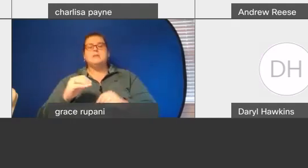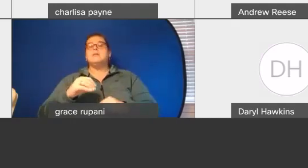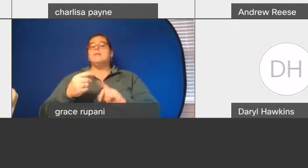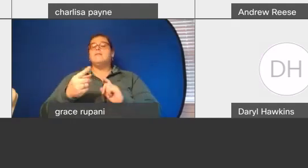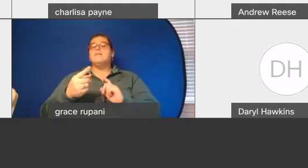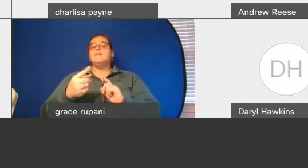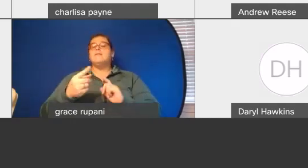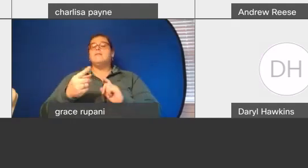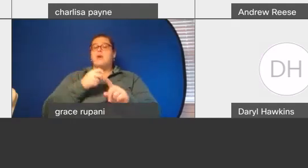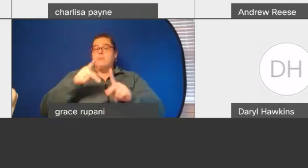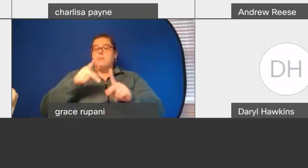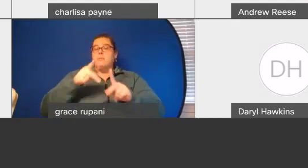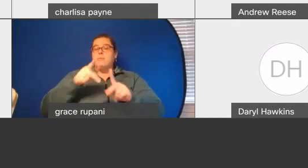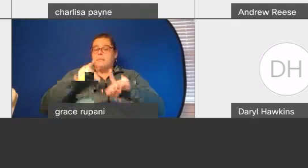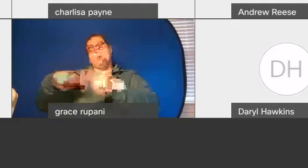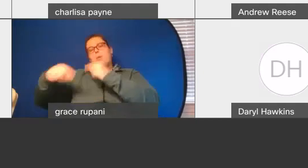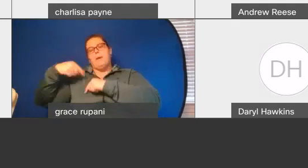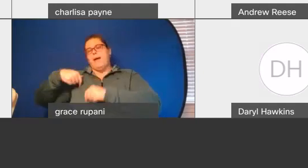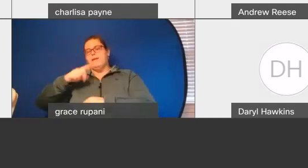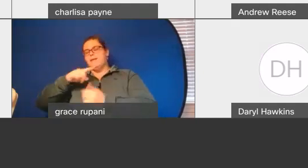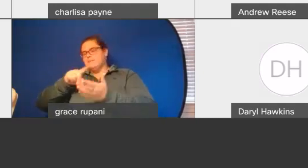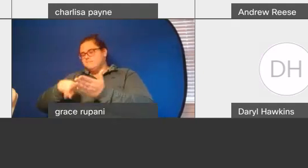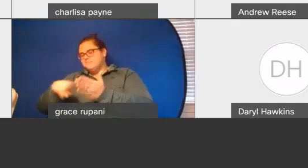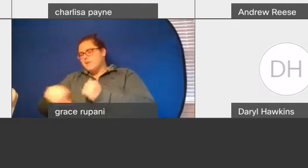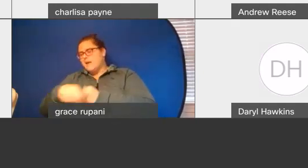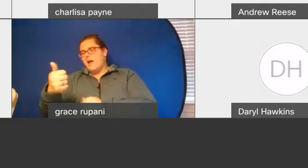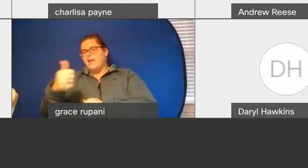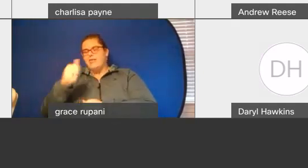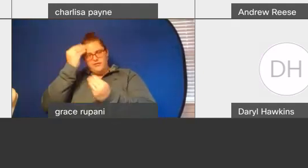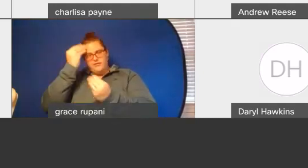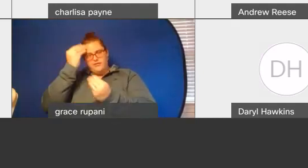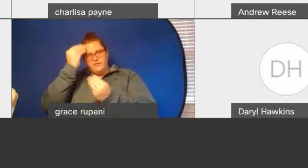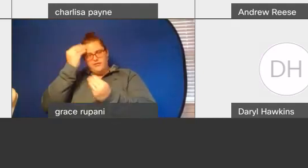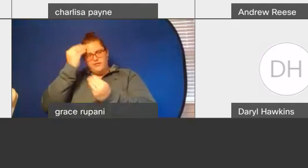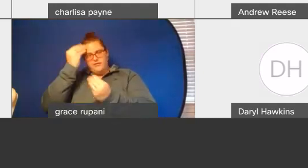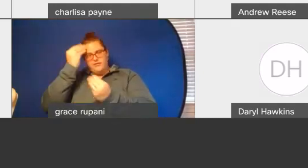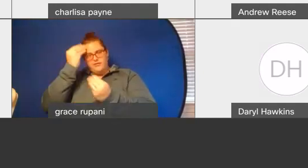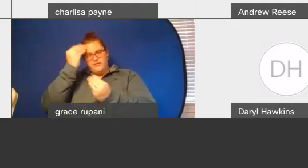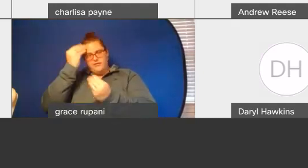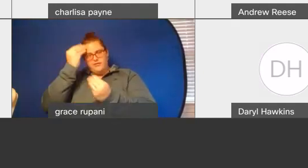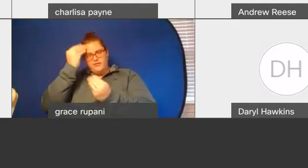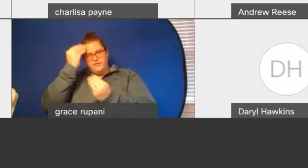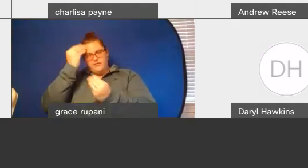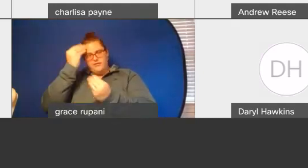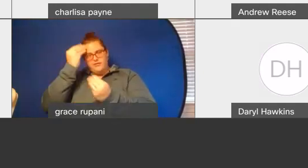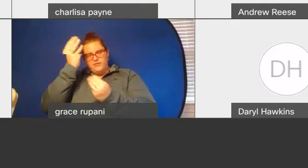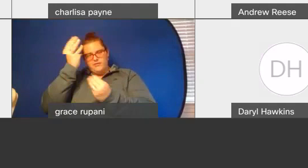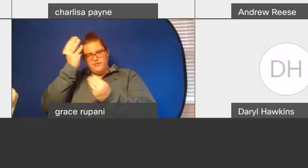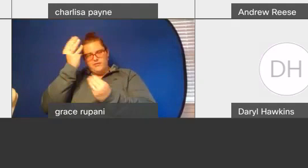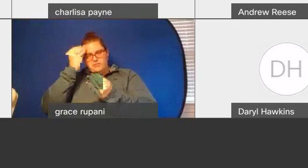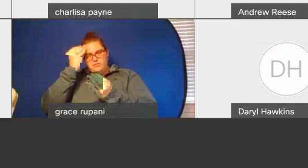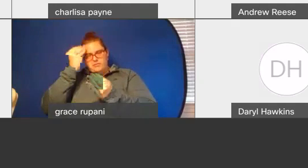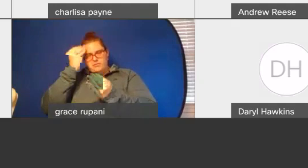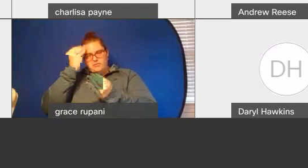the other data about staff, but amongst the people supported, we've not had a positive result in an